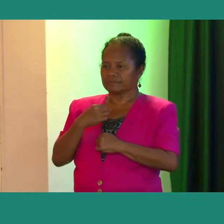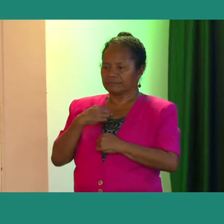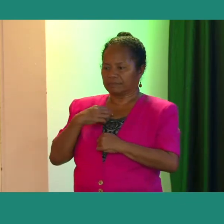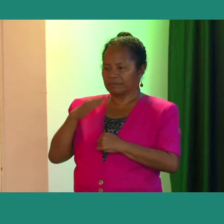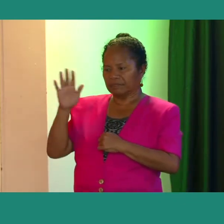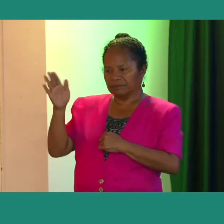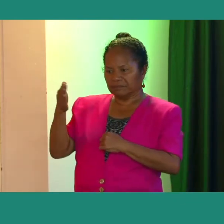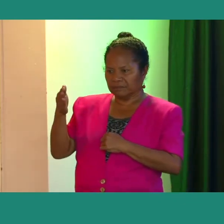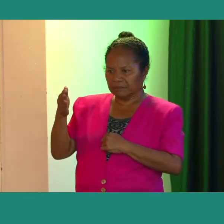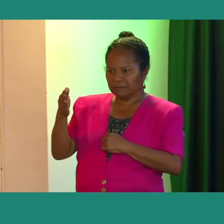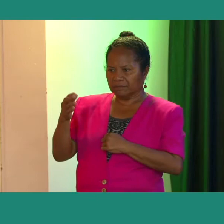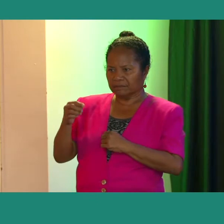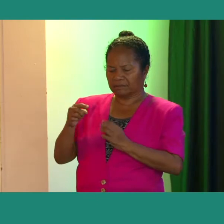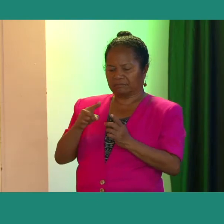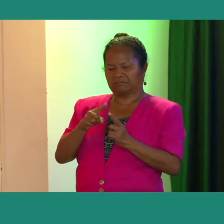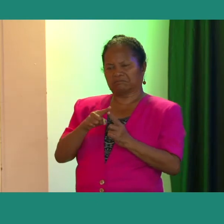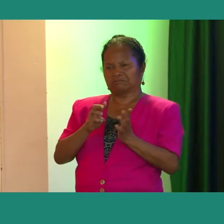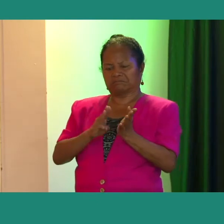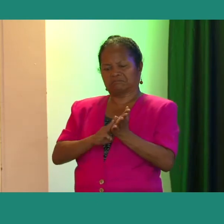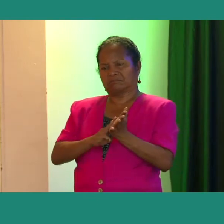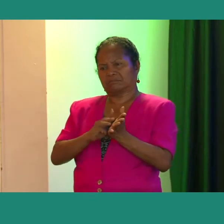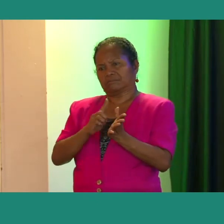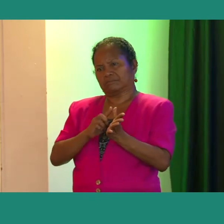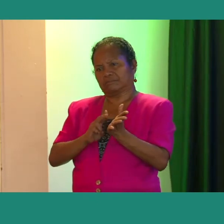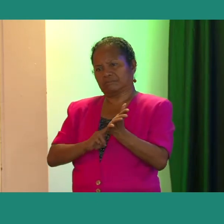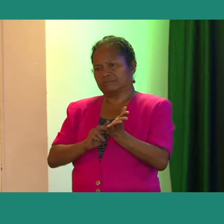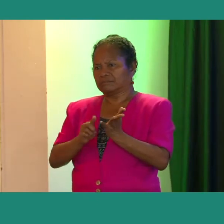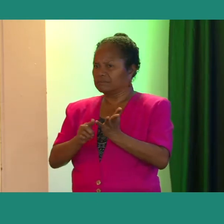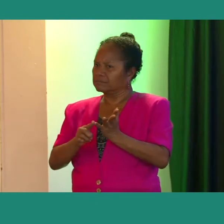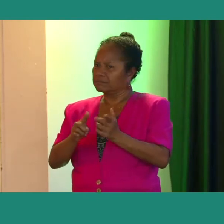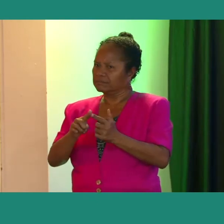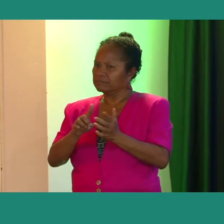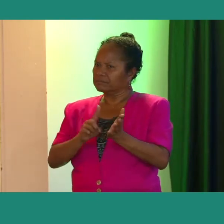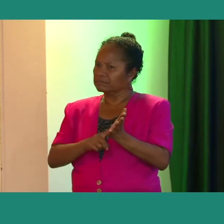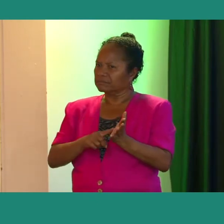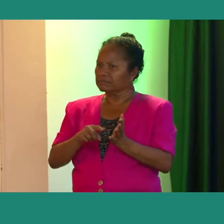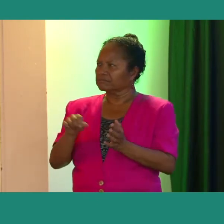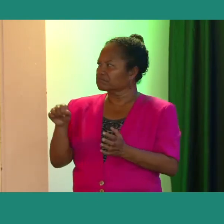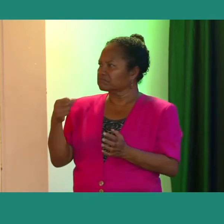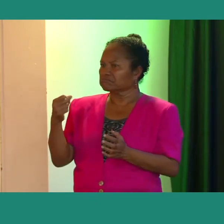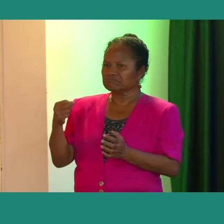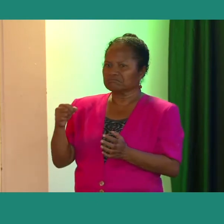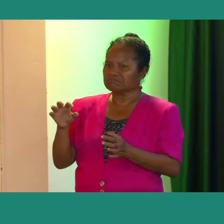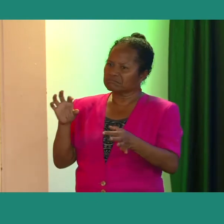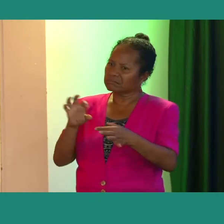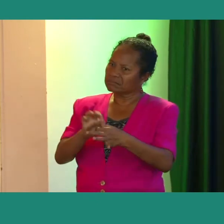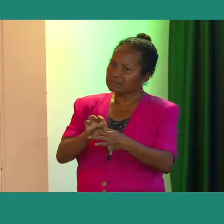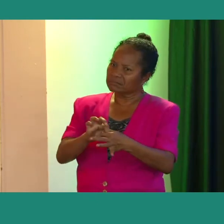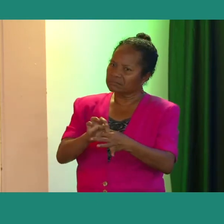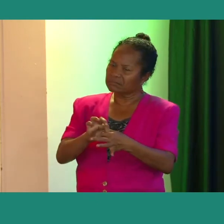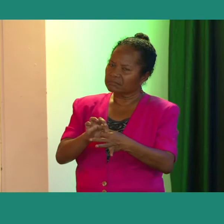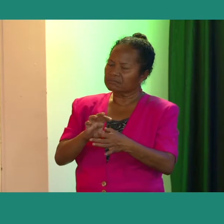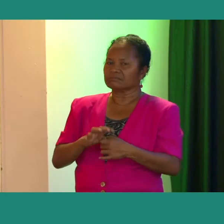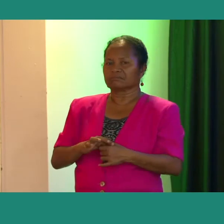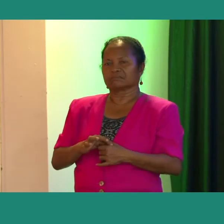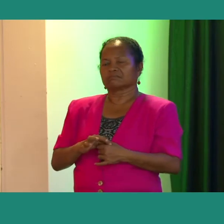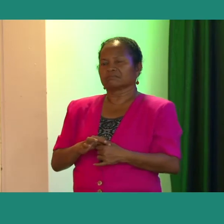we have Emmanuel with us joining in any time soon. No.